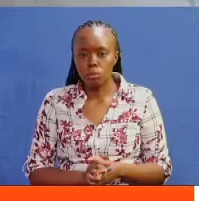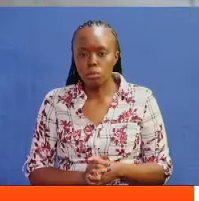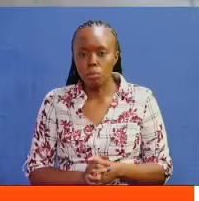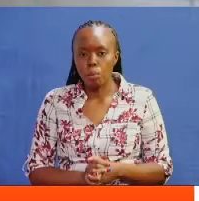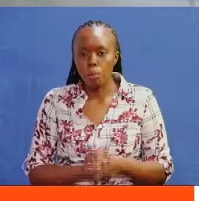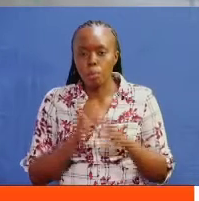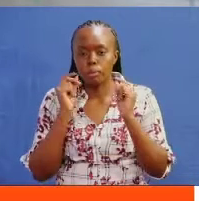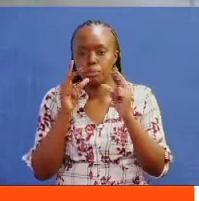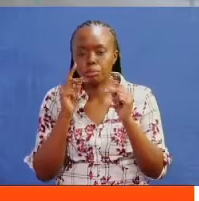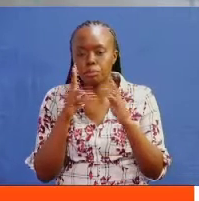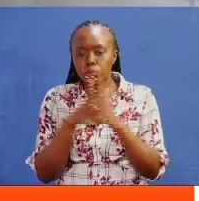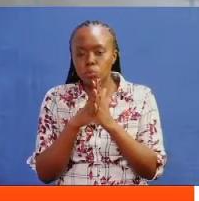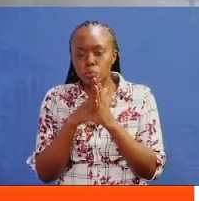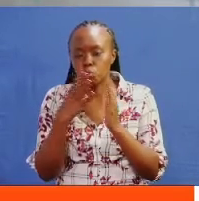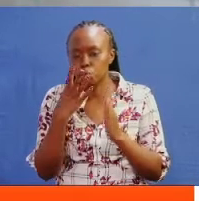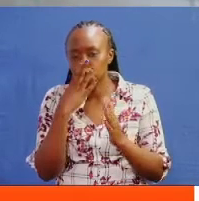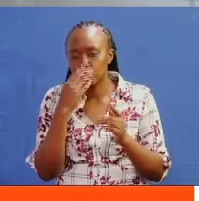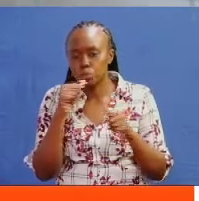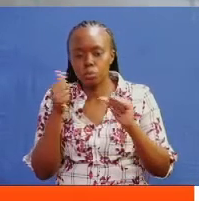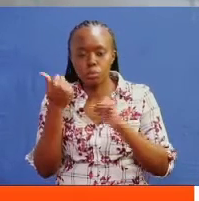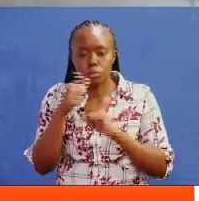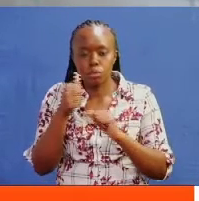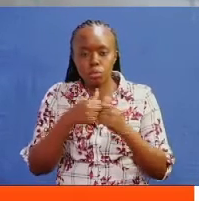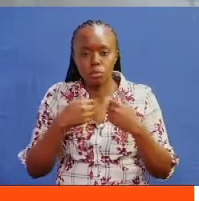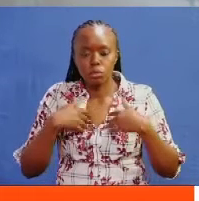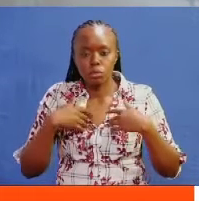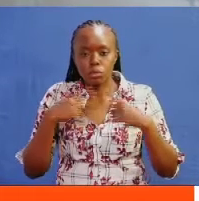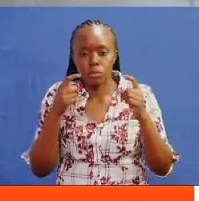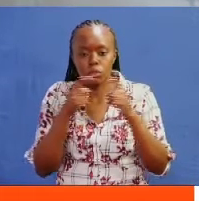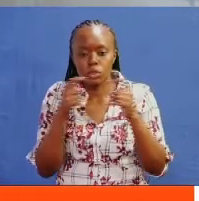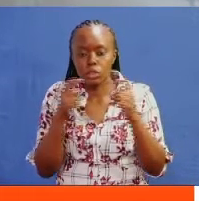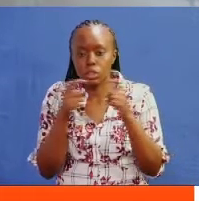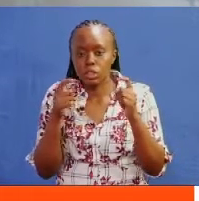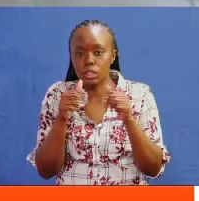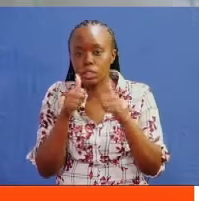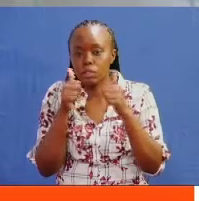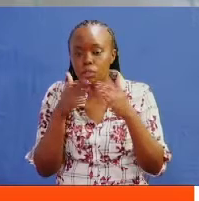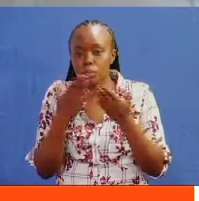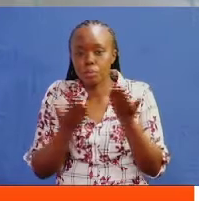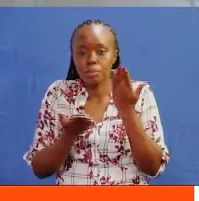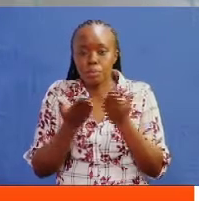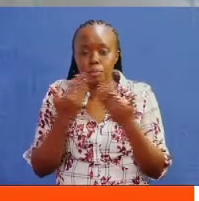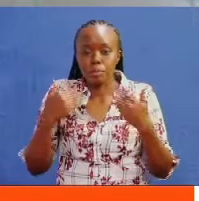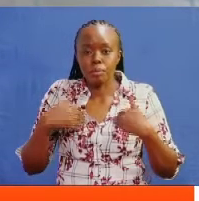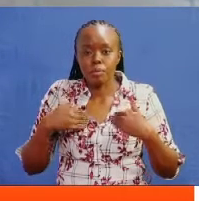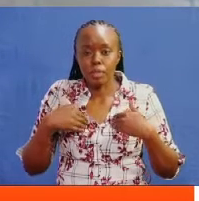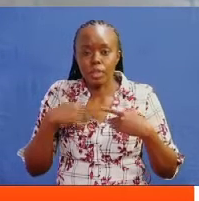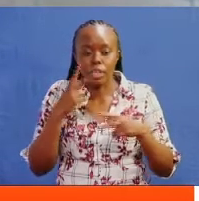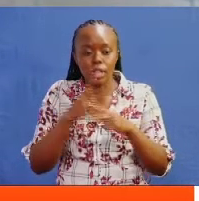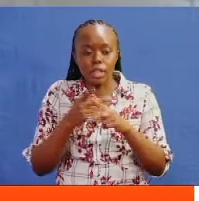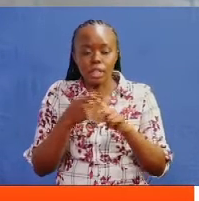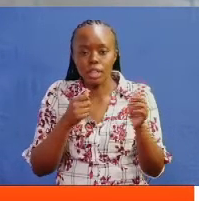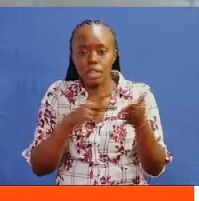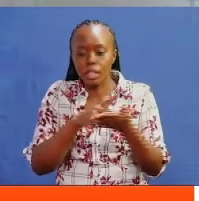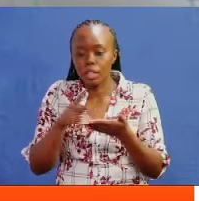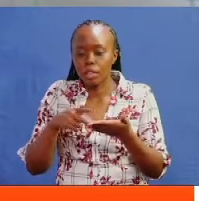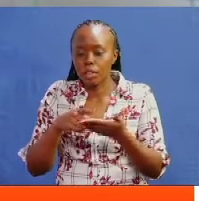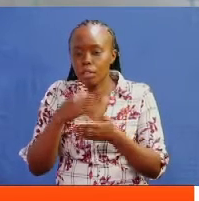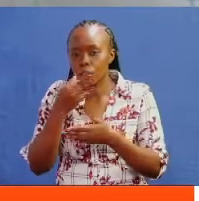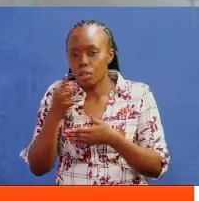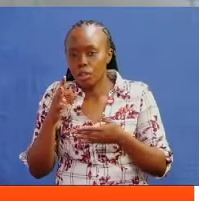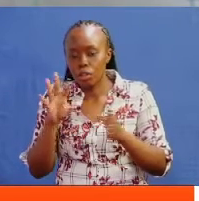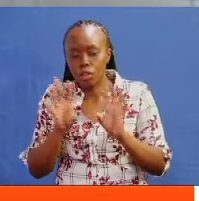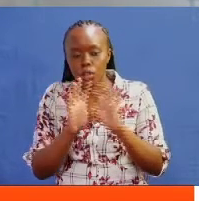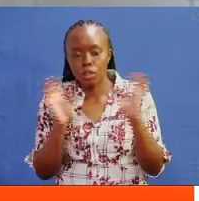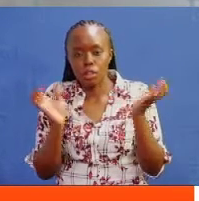simply breathtaking. And still on the virus, while there may be COVID-19 vaccine skepticism in some parts of the world,